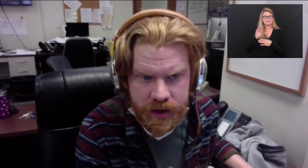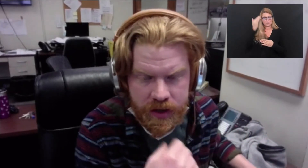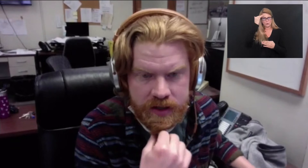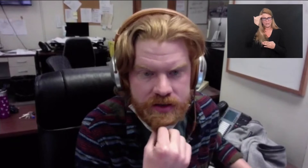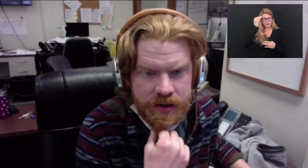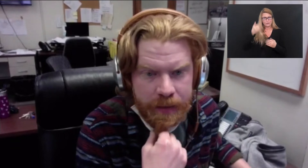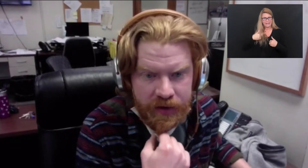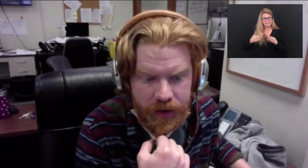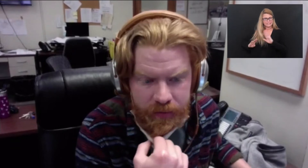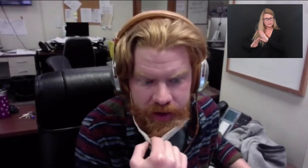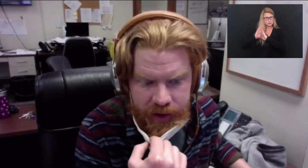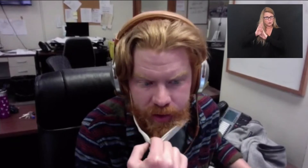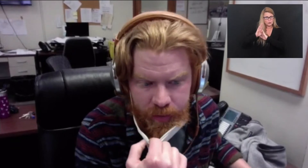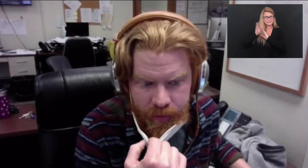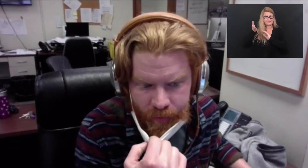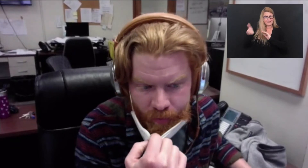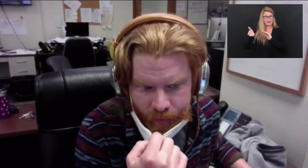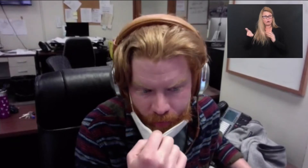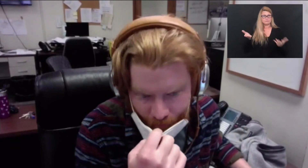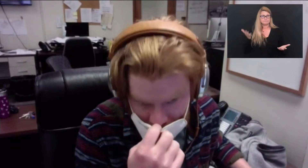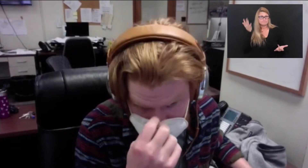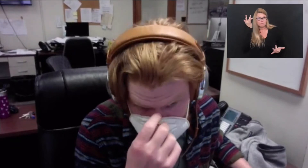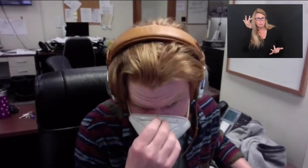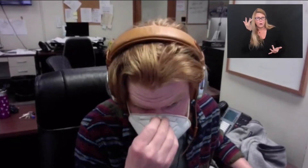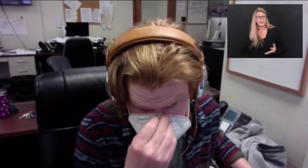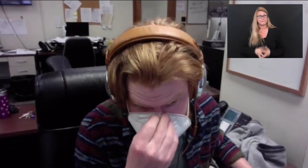surge there is coming from? Thank you.